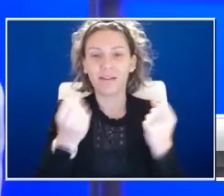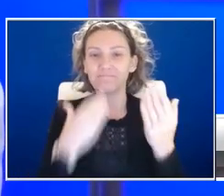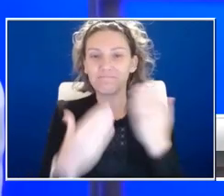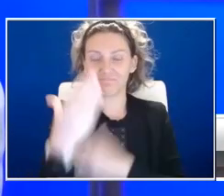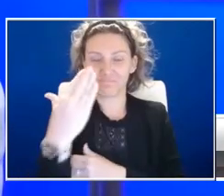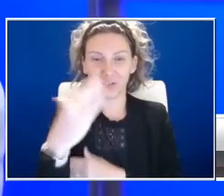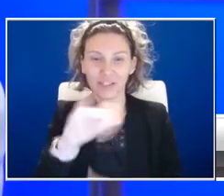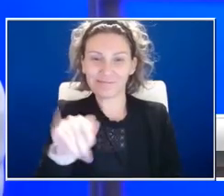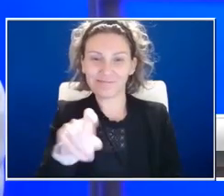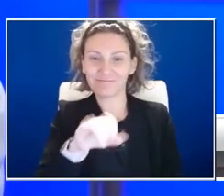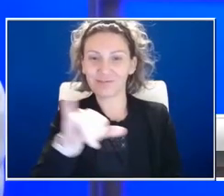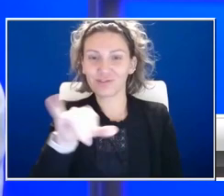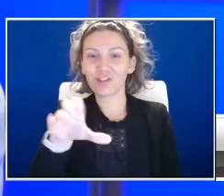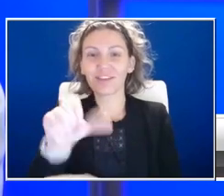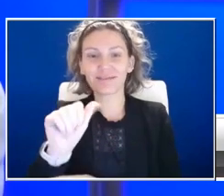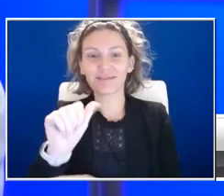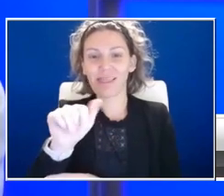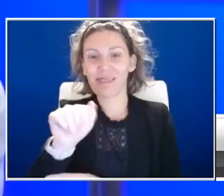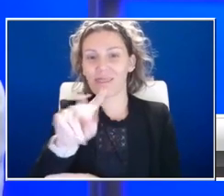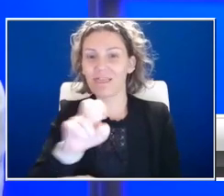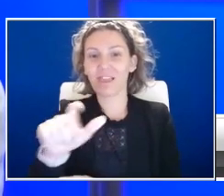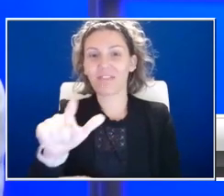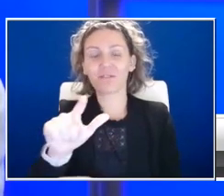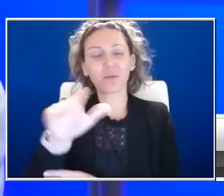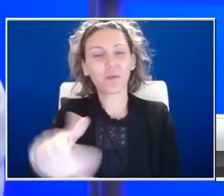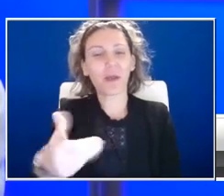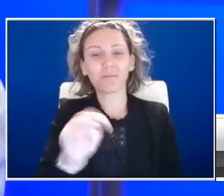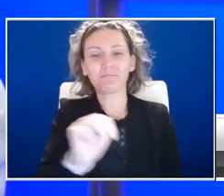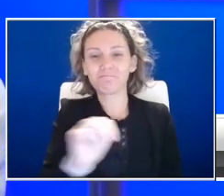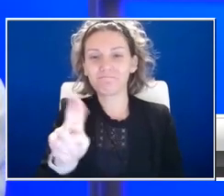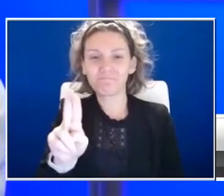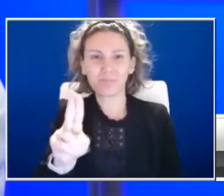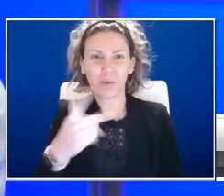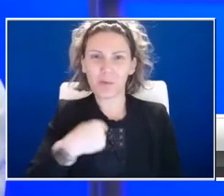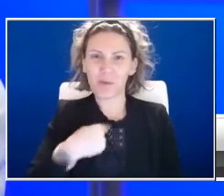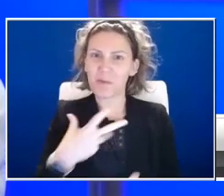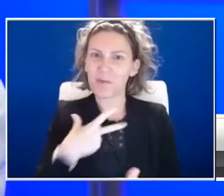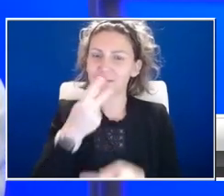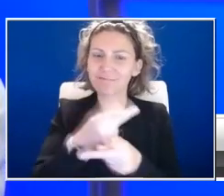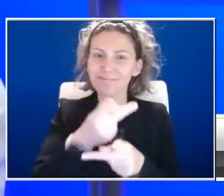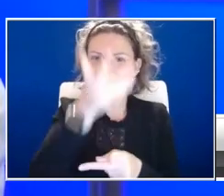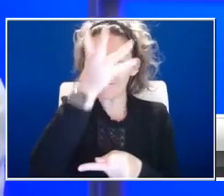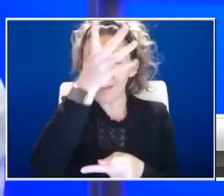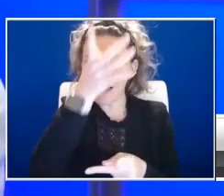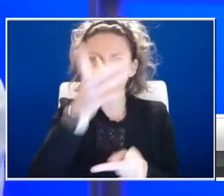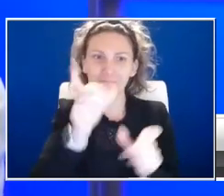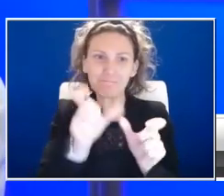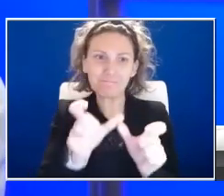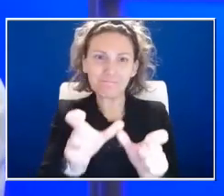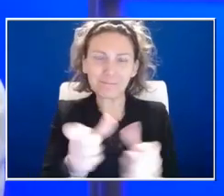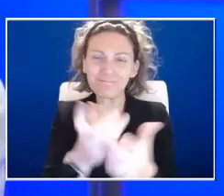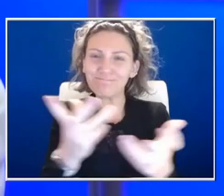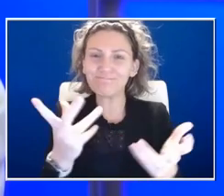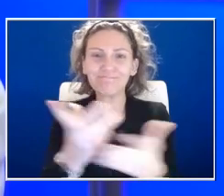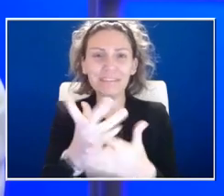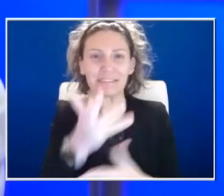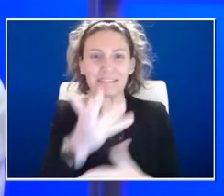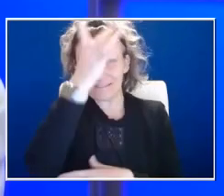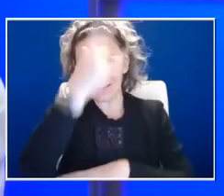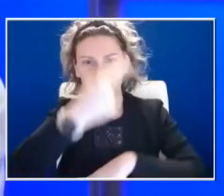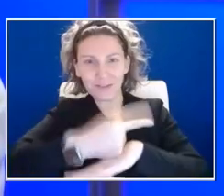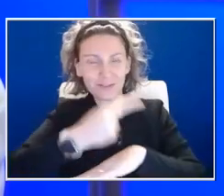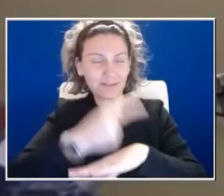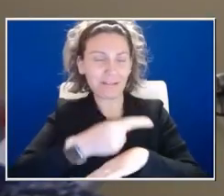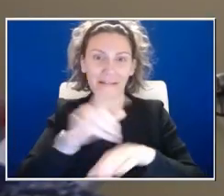Medical Update. We want to keep our dads around for as many Father's Days as possible, and that starts with good